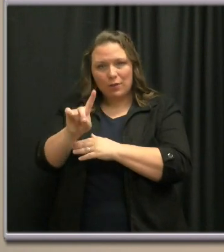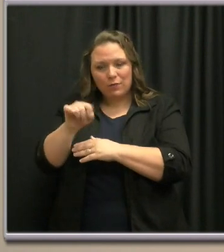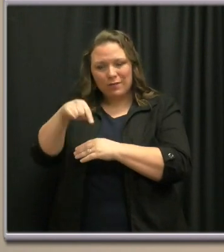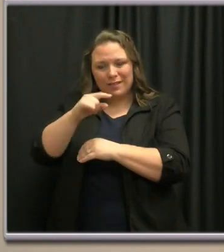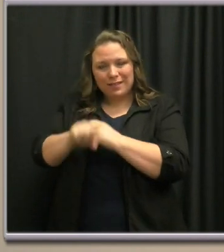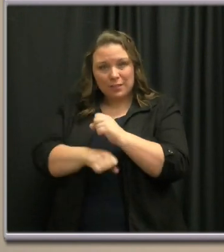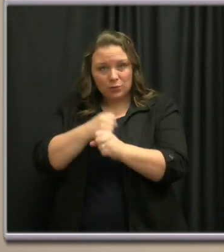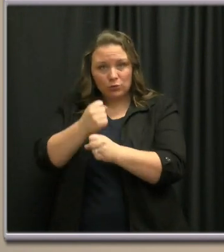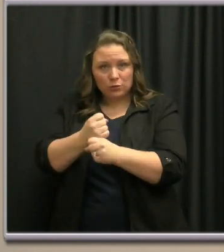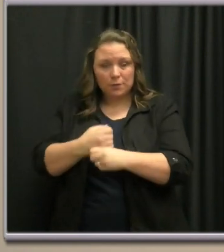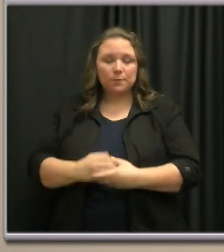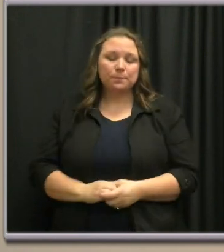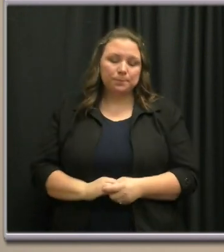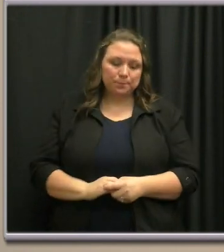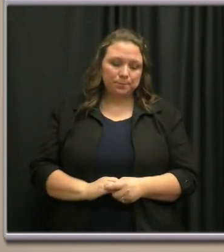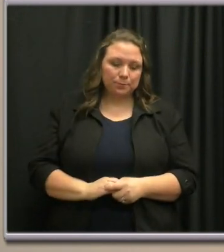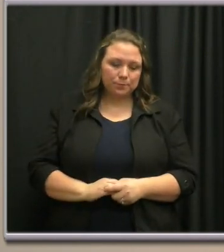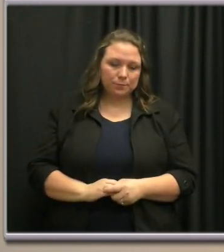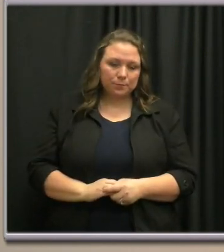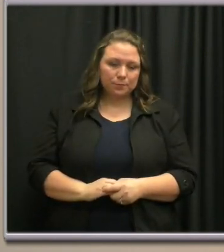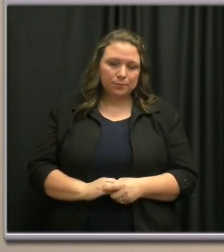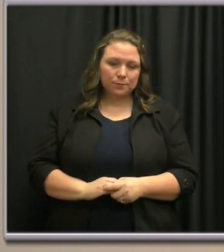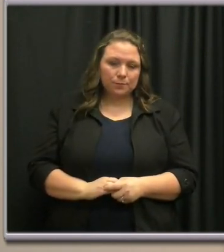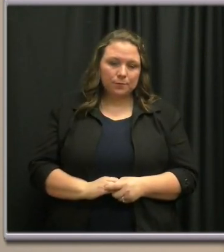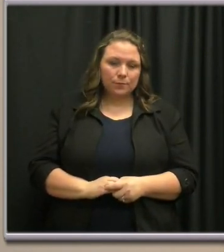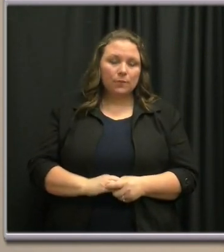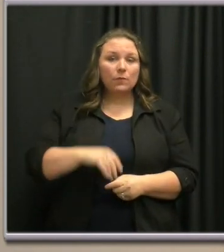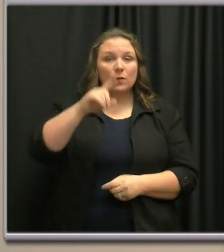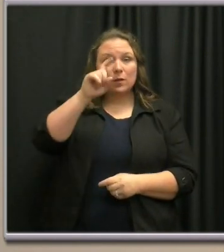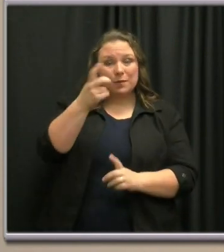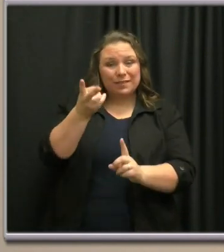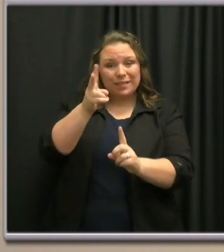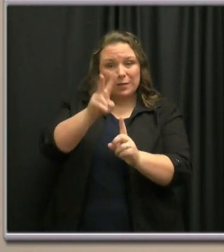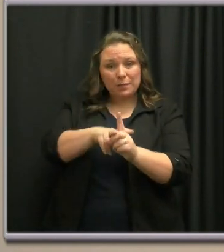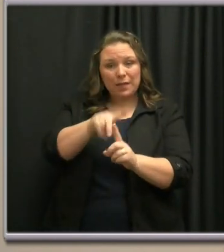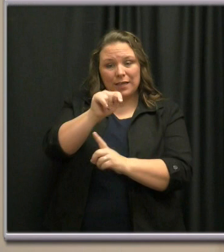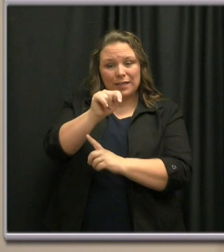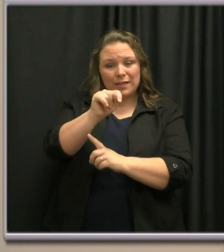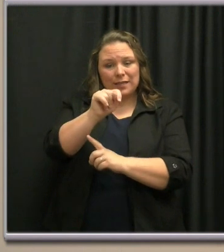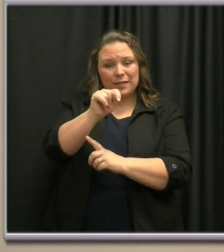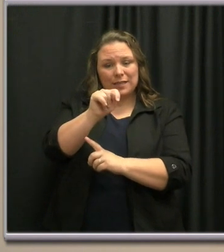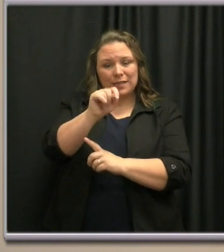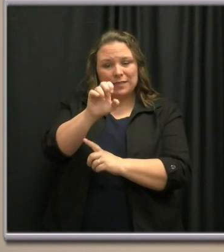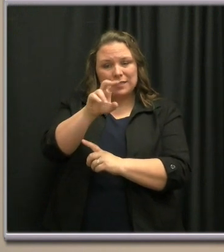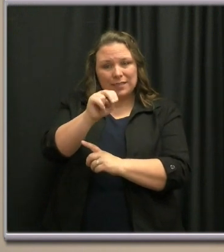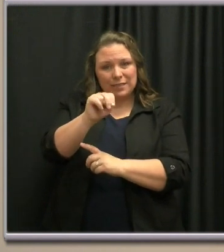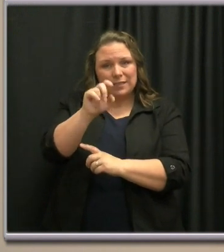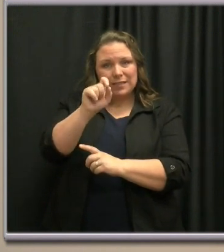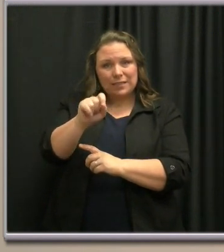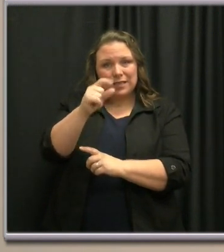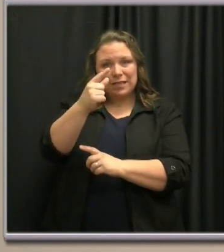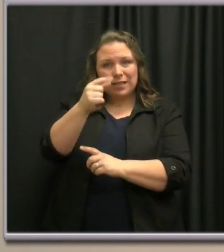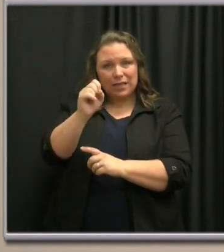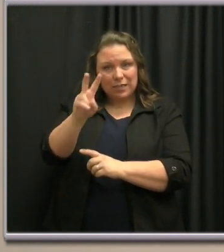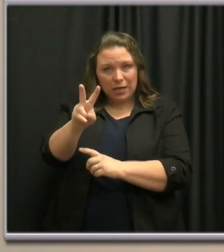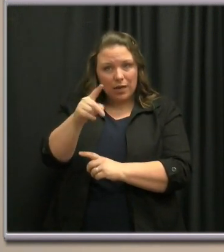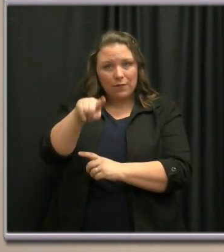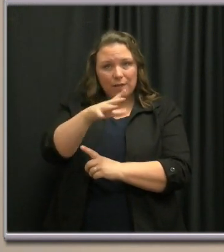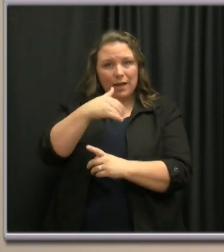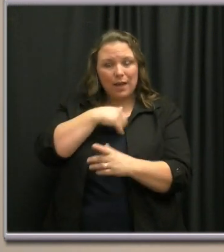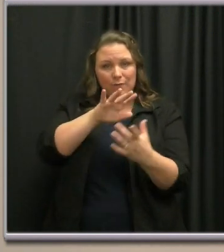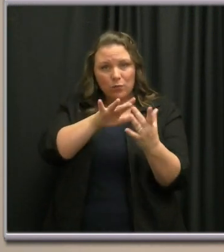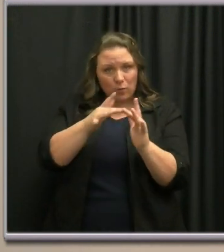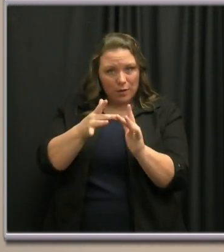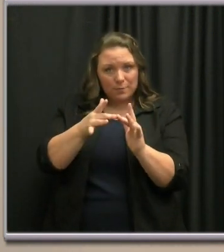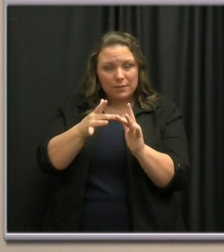year. And you have to apply at tennessee.gov. They have a website